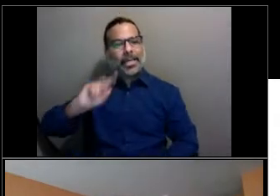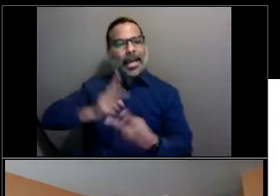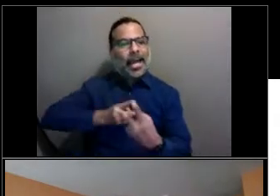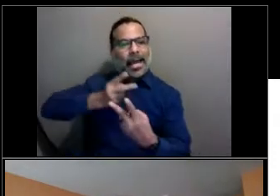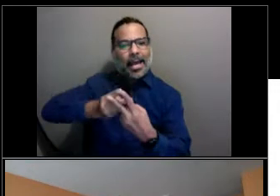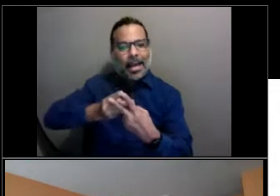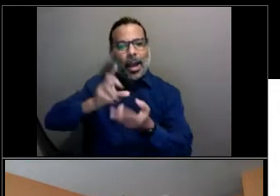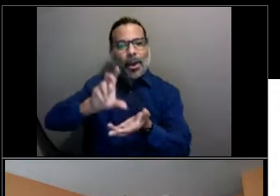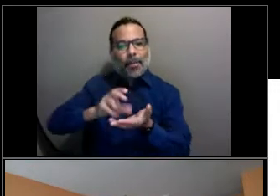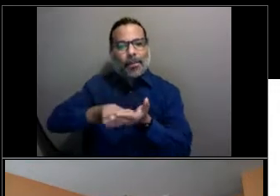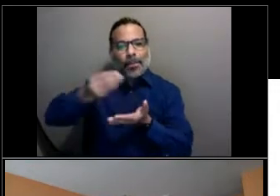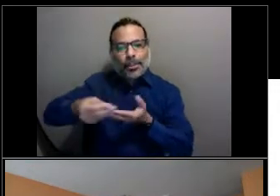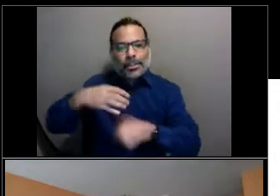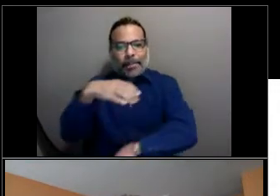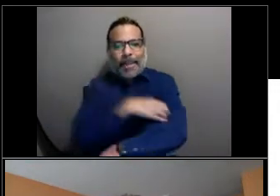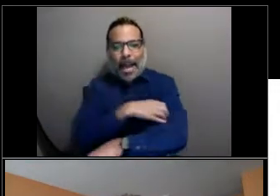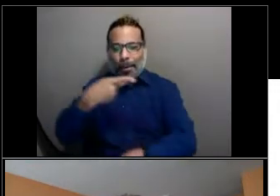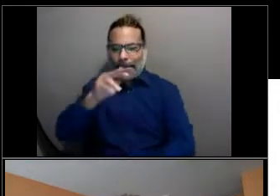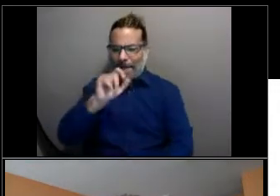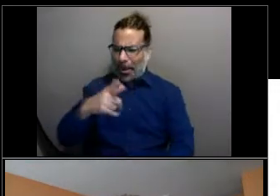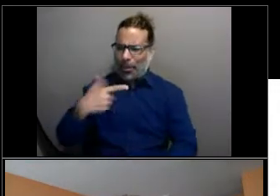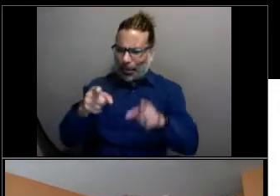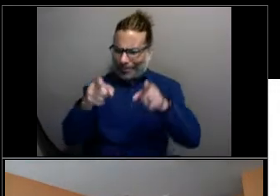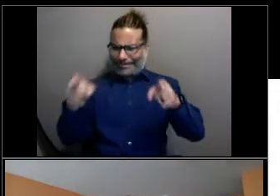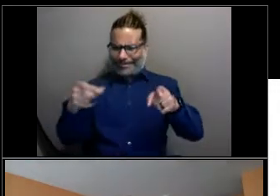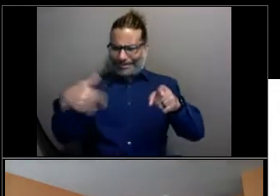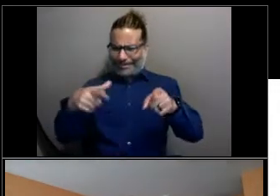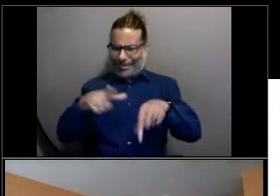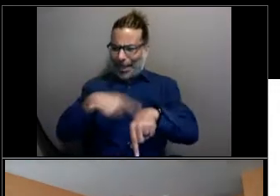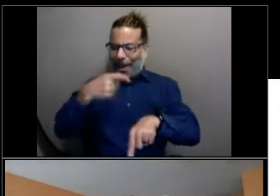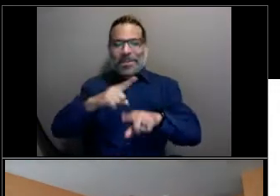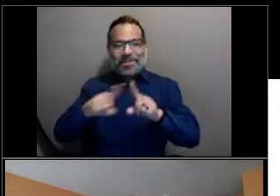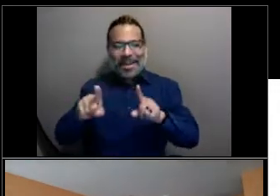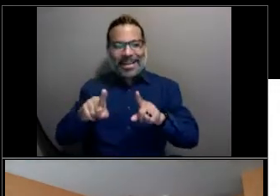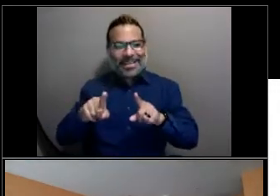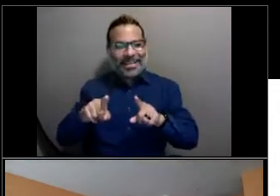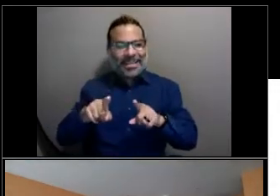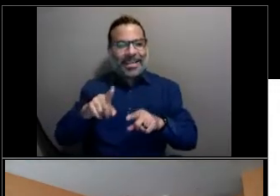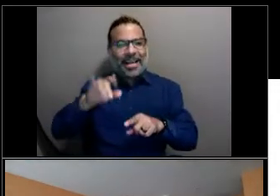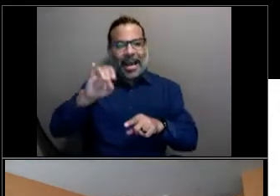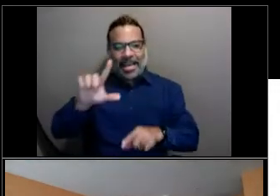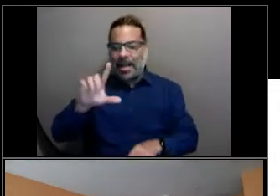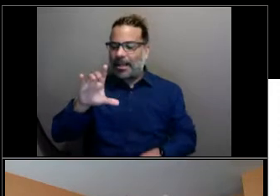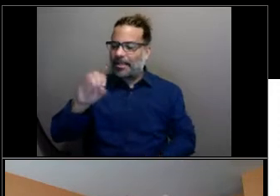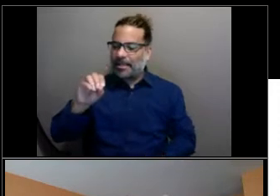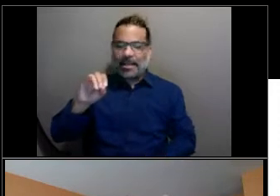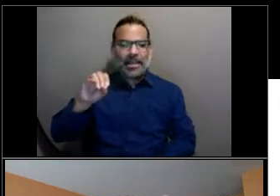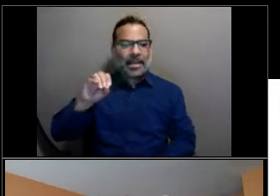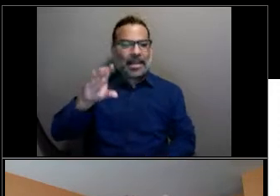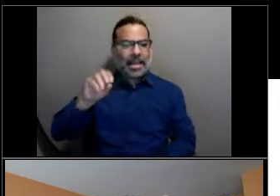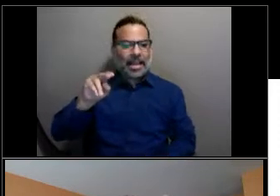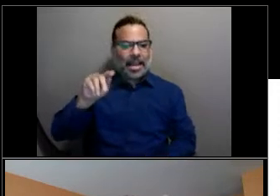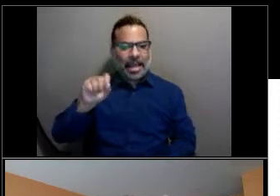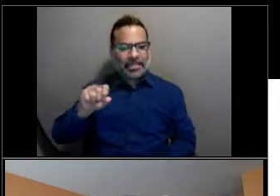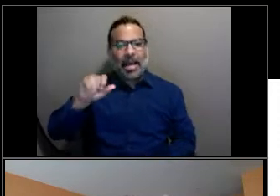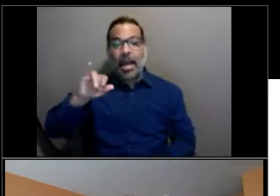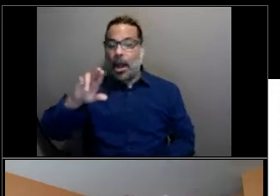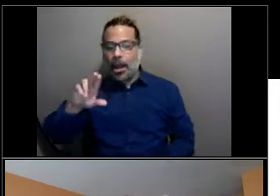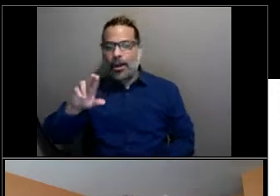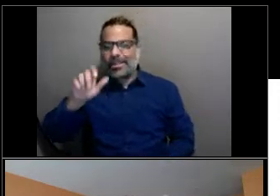#PurchasingPowerPanel. That's kind of a long one, but hopefully it works. IEL is at IEL Connects. AIR is at AIR